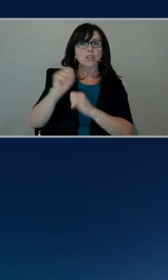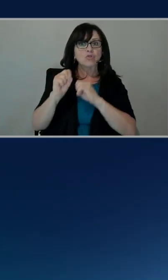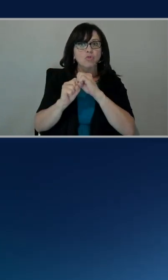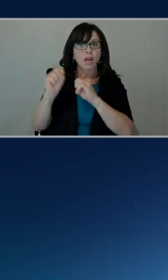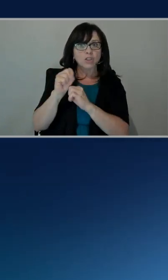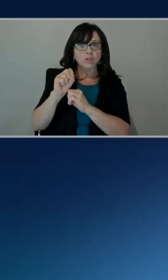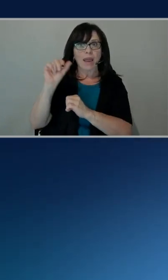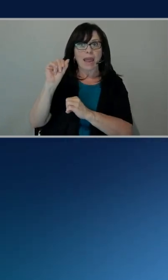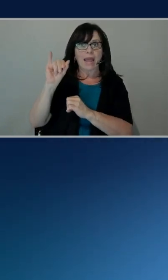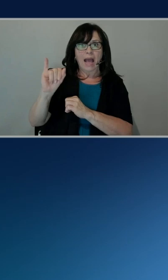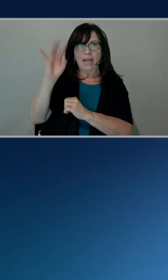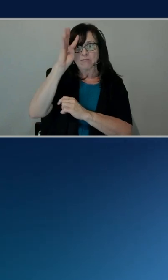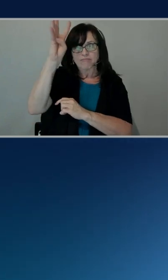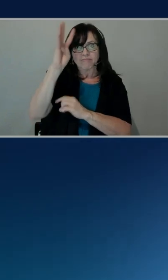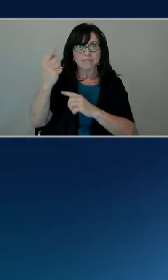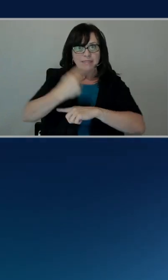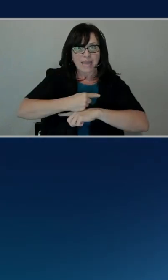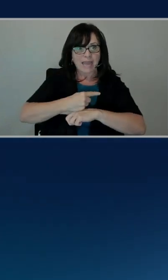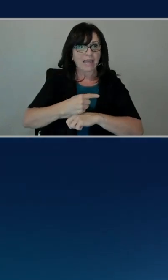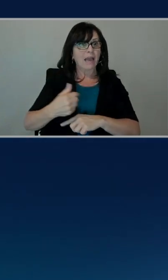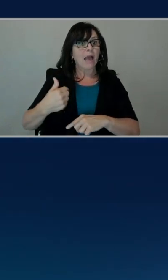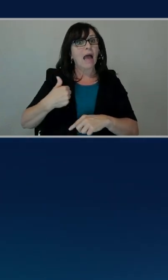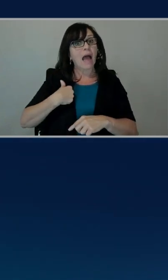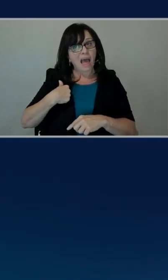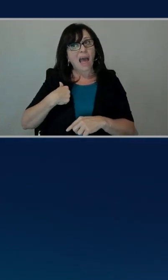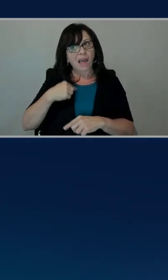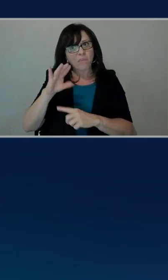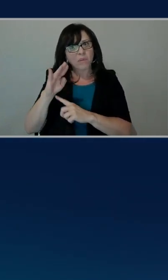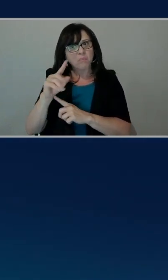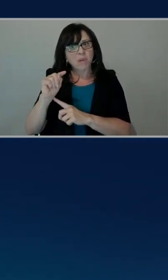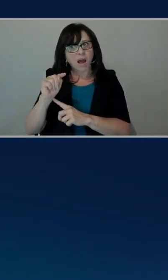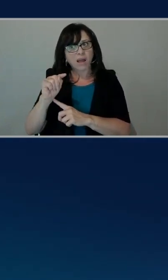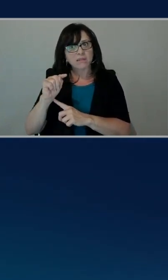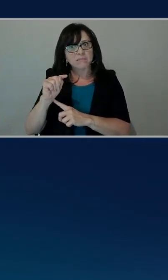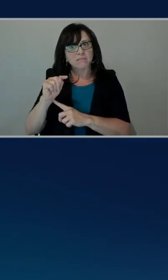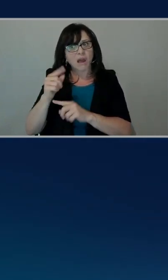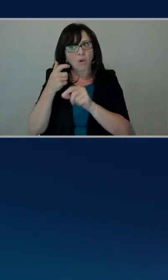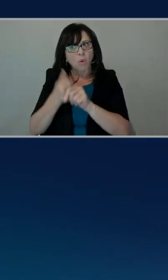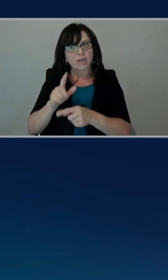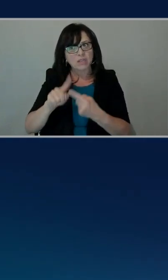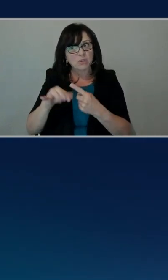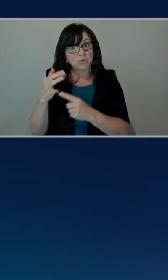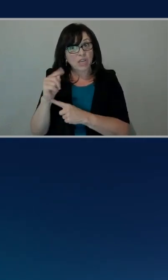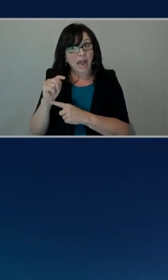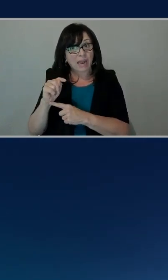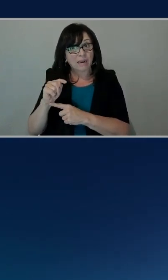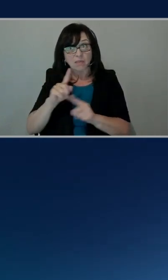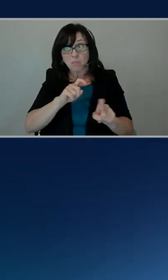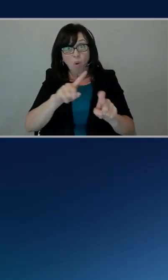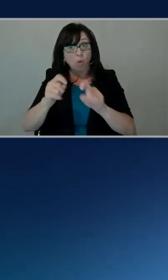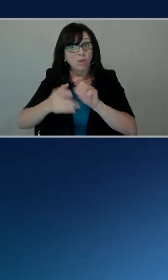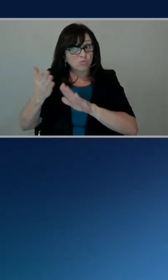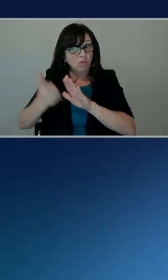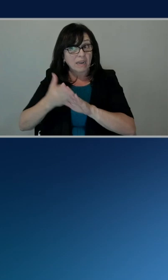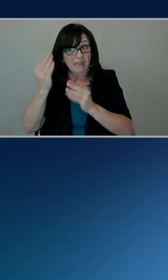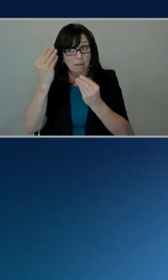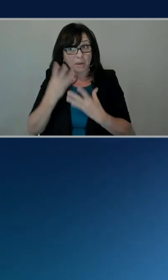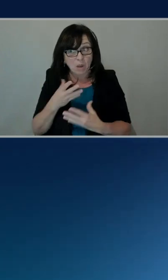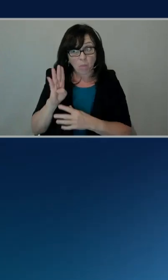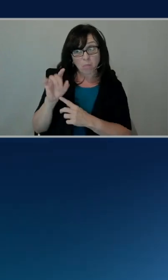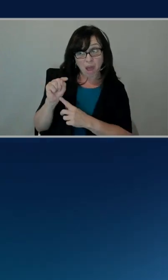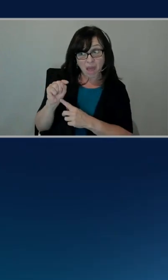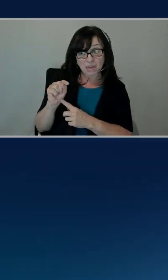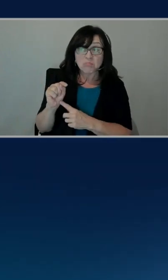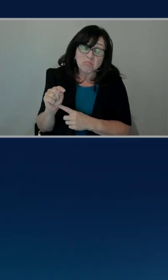bot. According to chat, the poll is running, so vote. Let me know what you think. Bot? Yep,